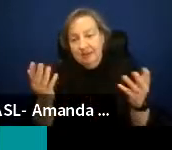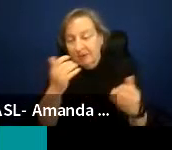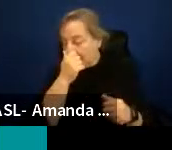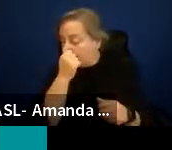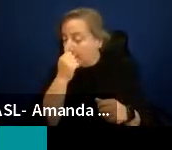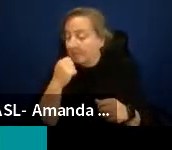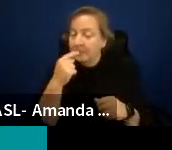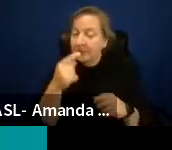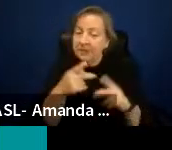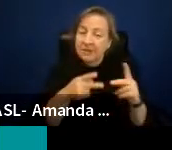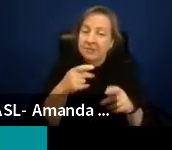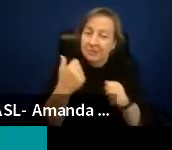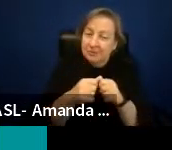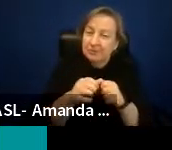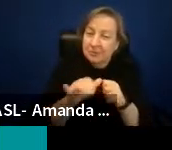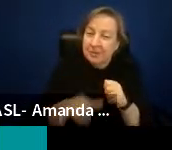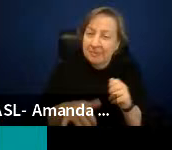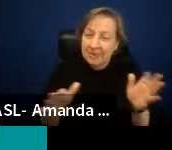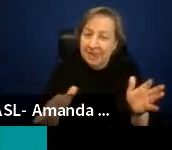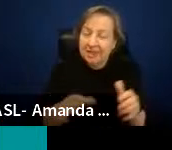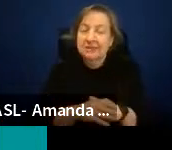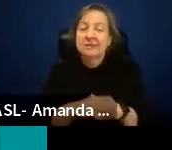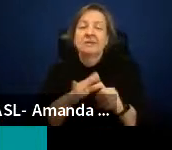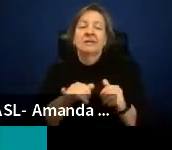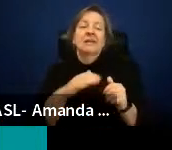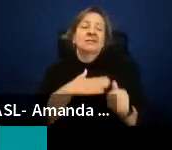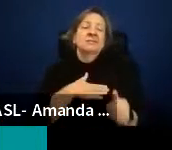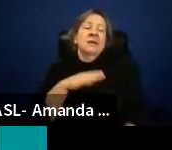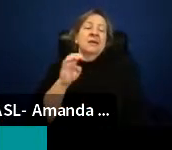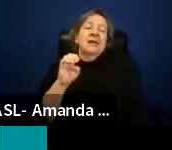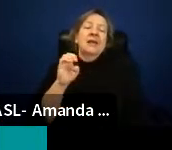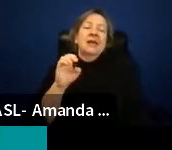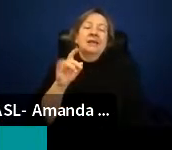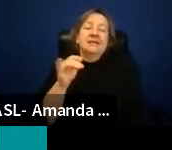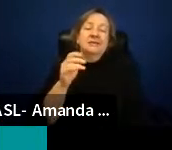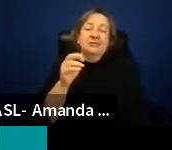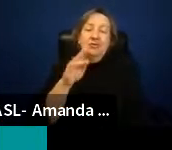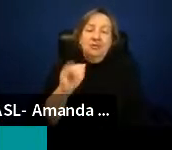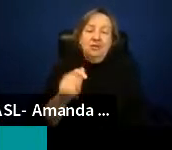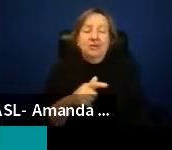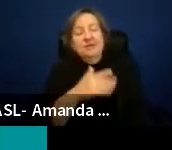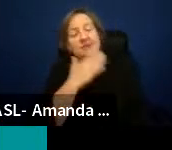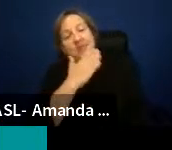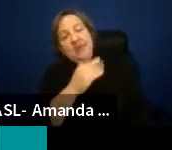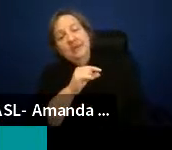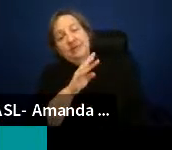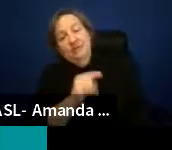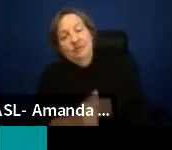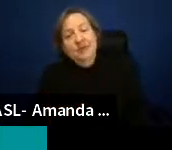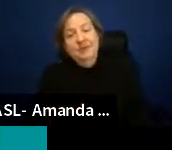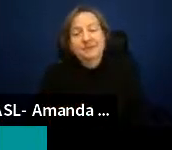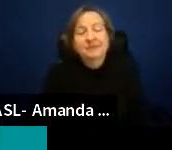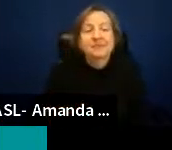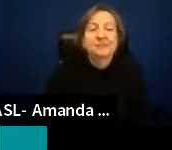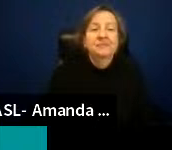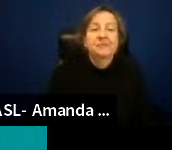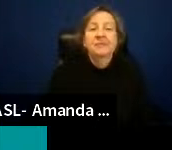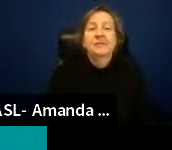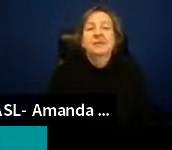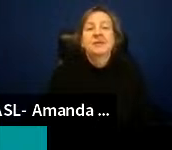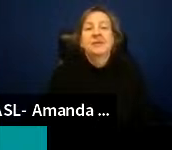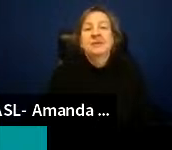folks, keep that in mind. So that's my editorial. Thank you, Greg. And I